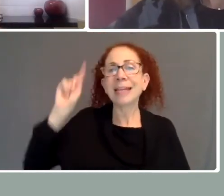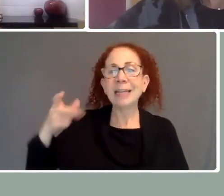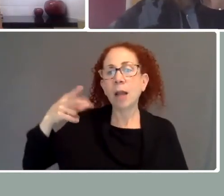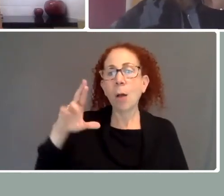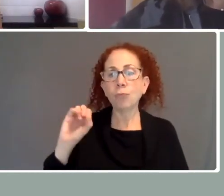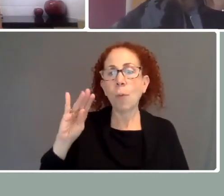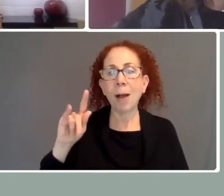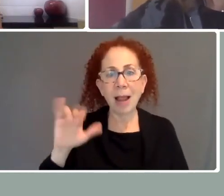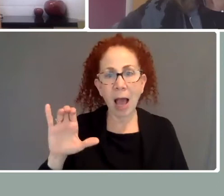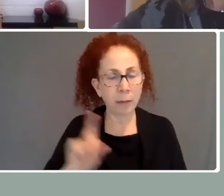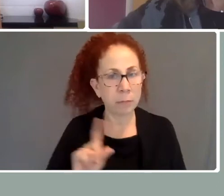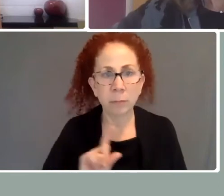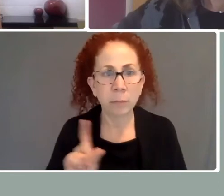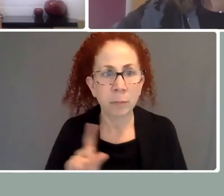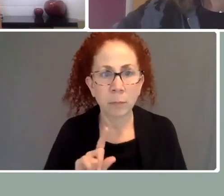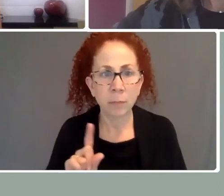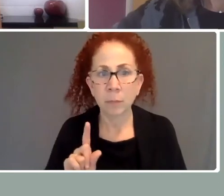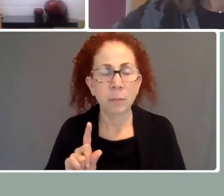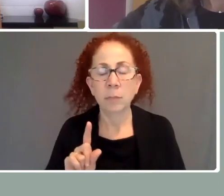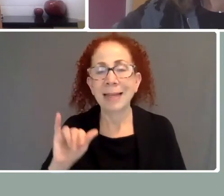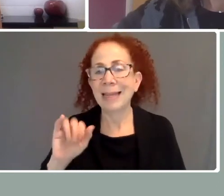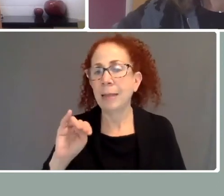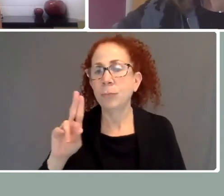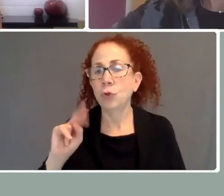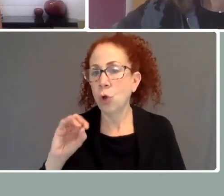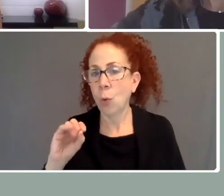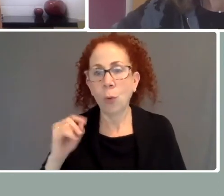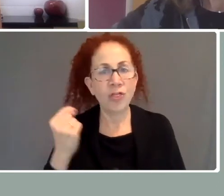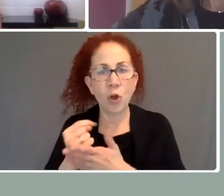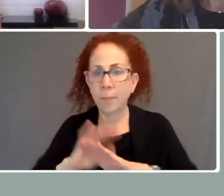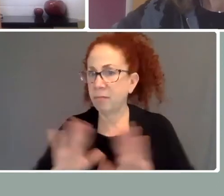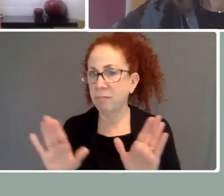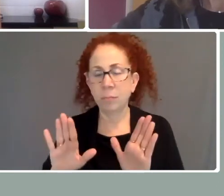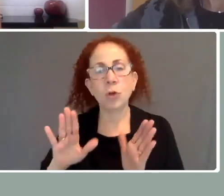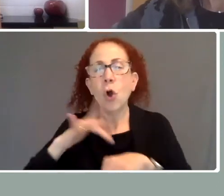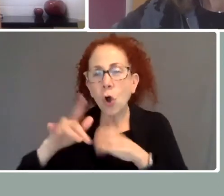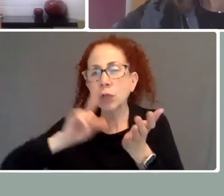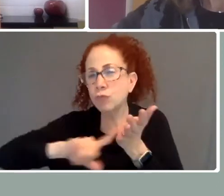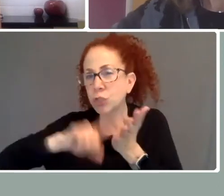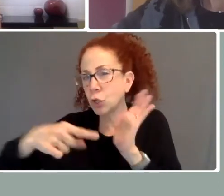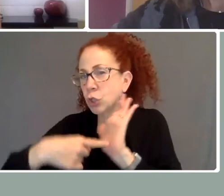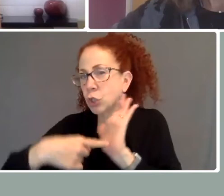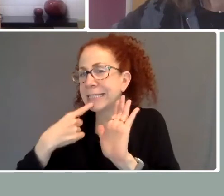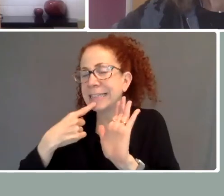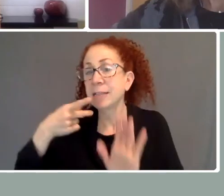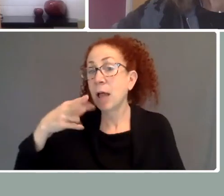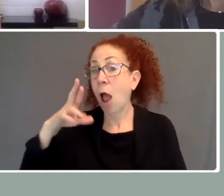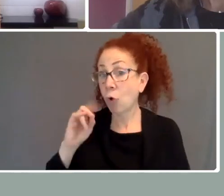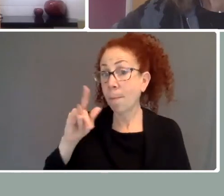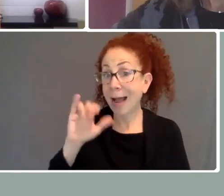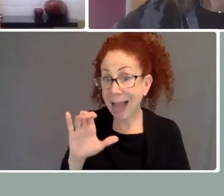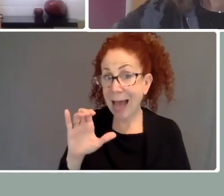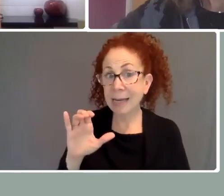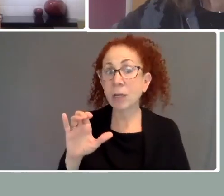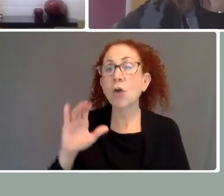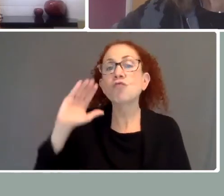probiotic. It is not advised with immunotherapy. There's some early research suggesting that taking probiotics could